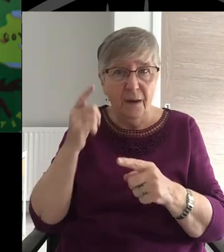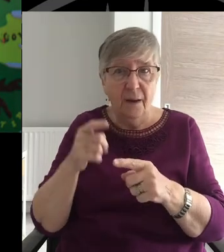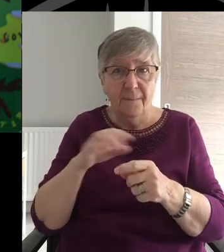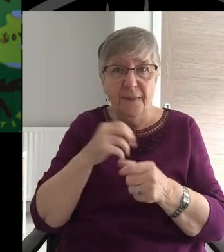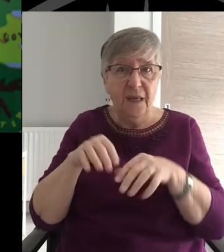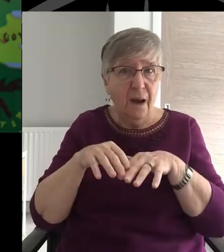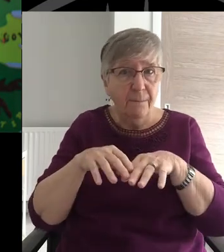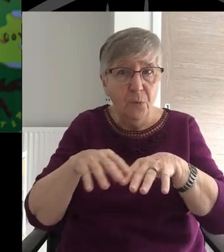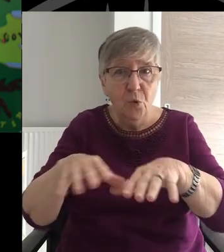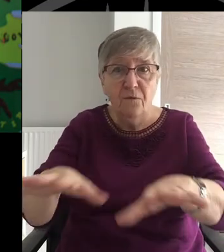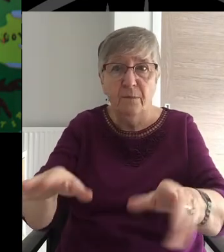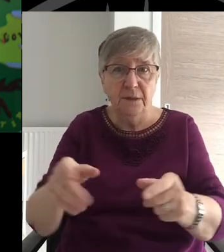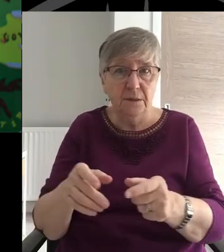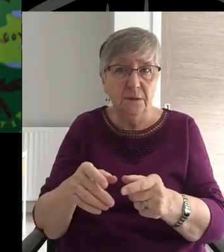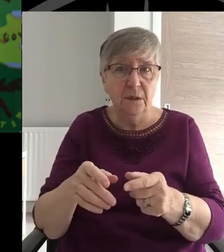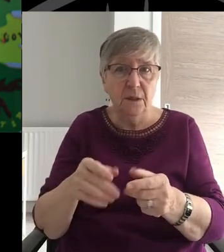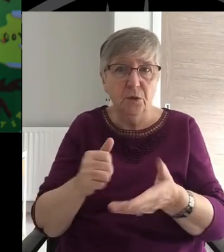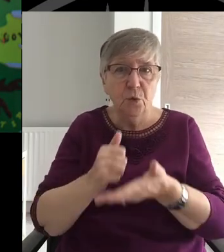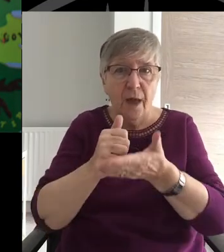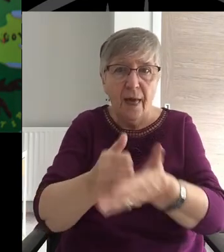movement of disciple makers.